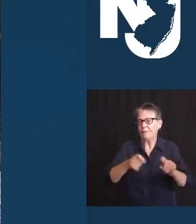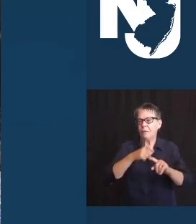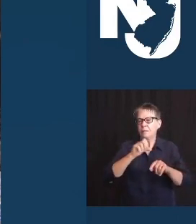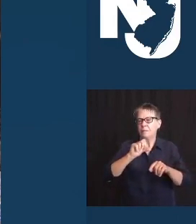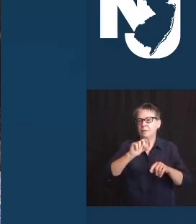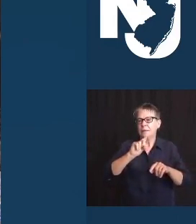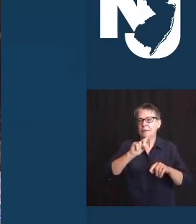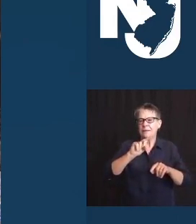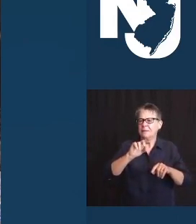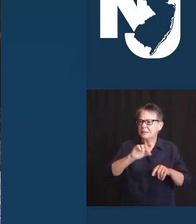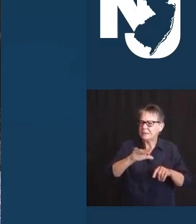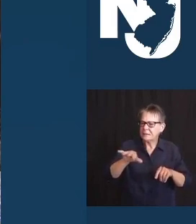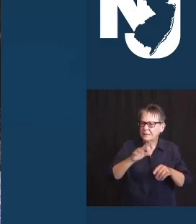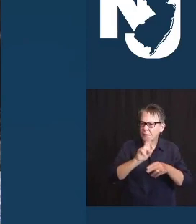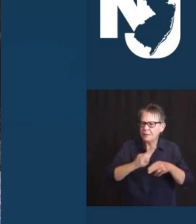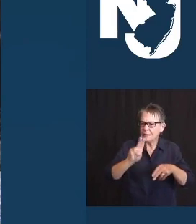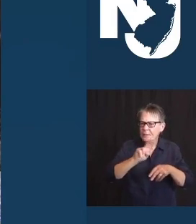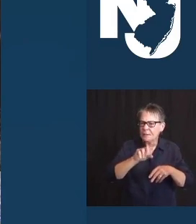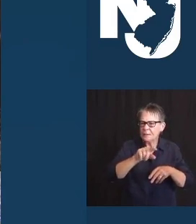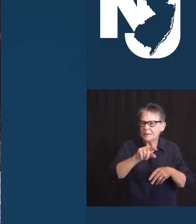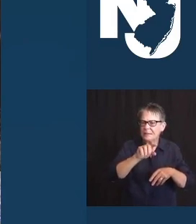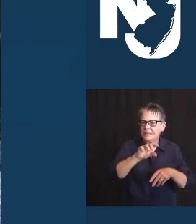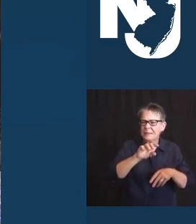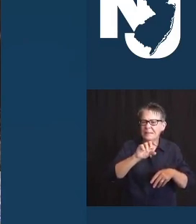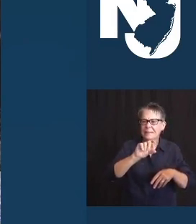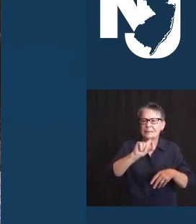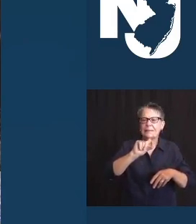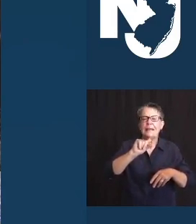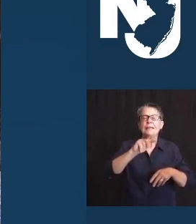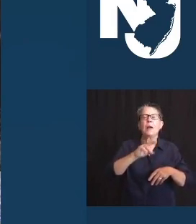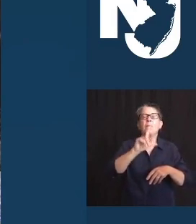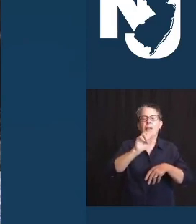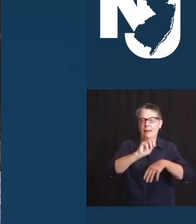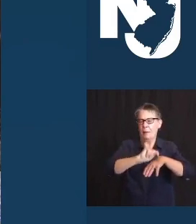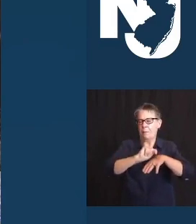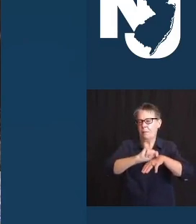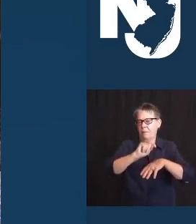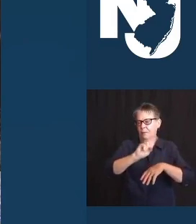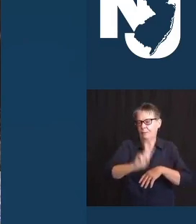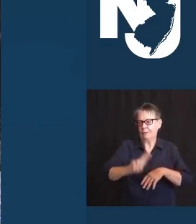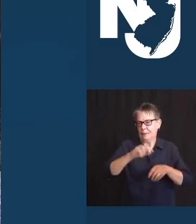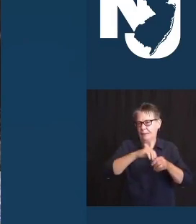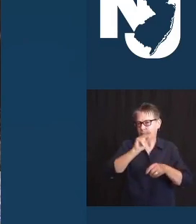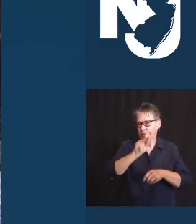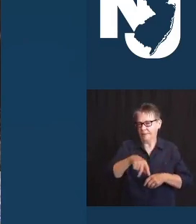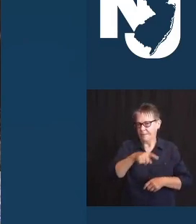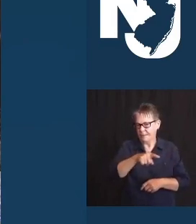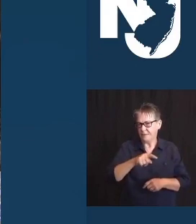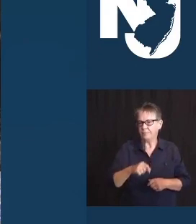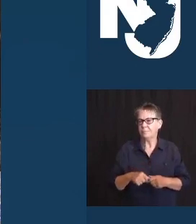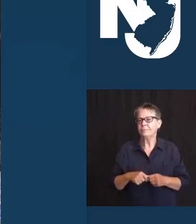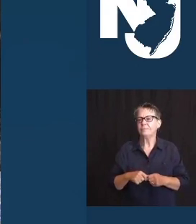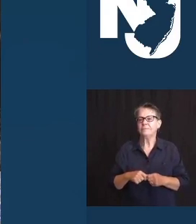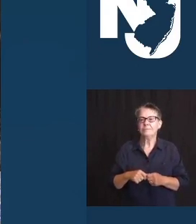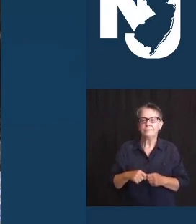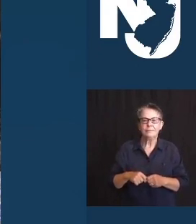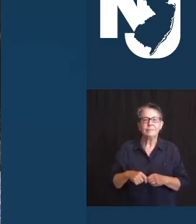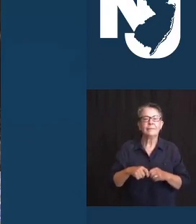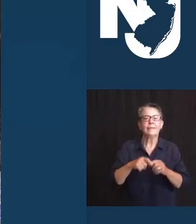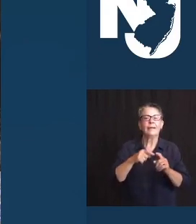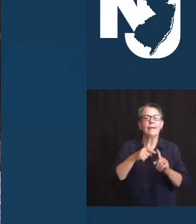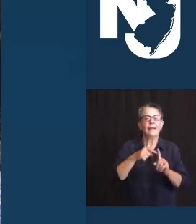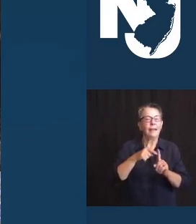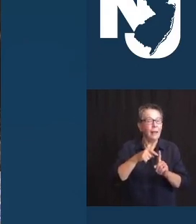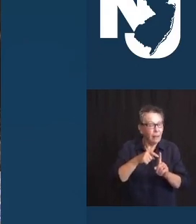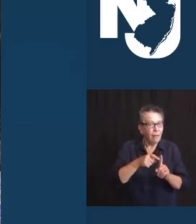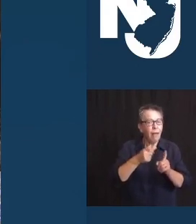during the Korean War. After his second tour of duty, Dominic earned his master's in management sciences from the Stevens